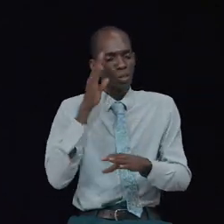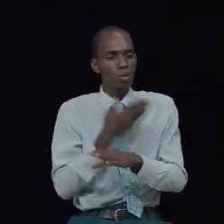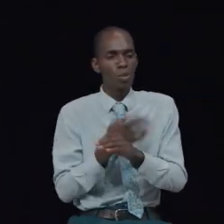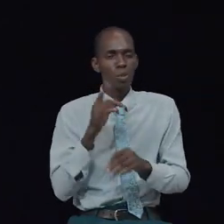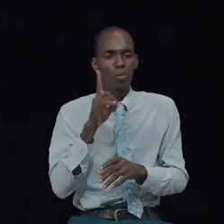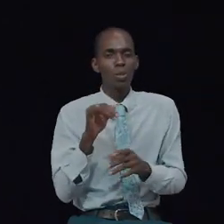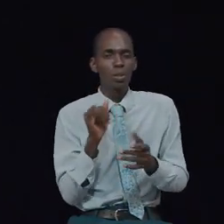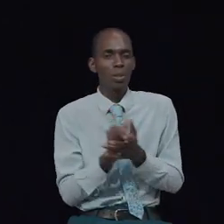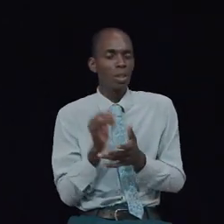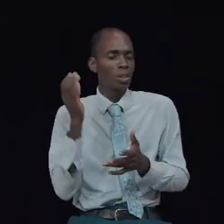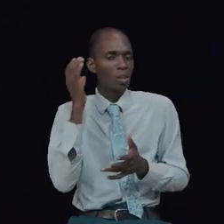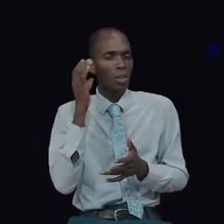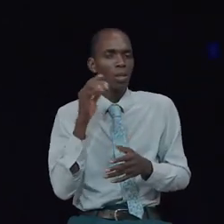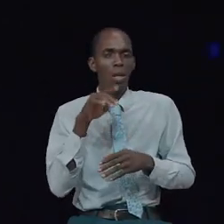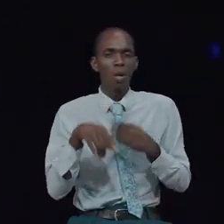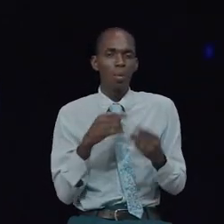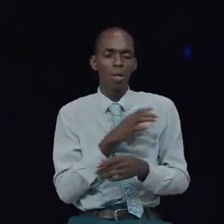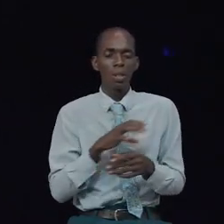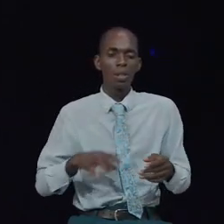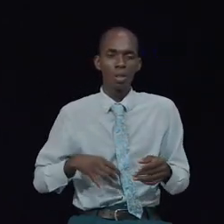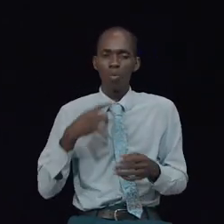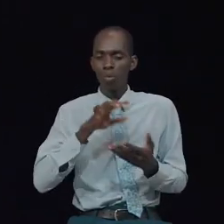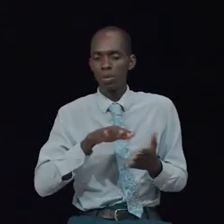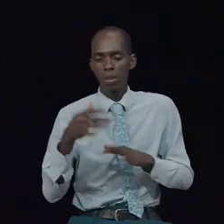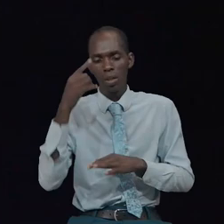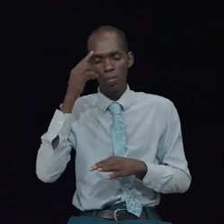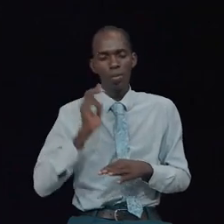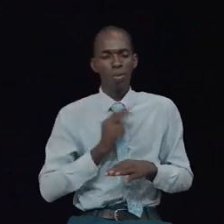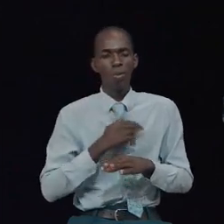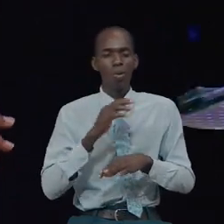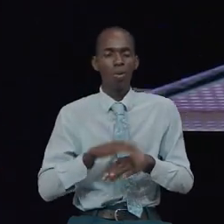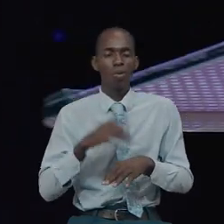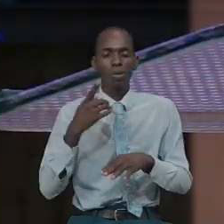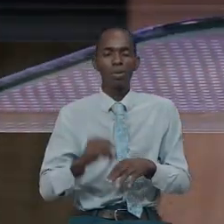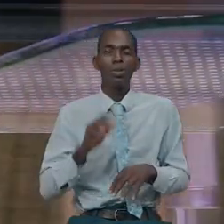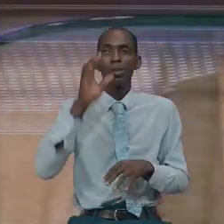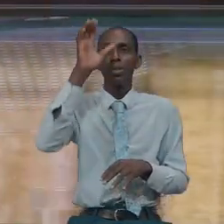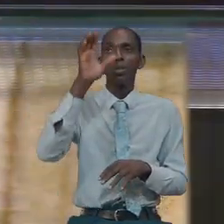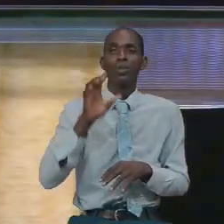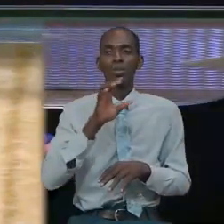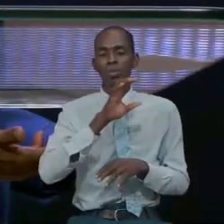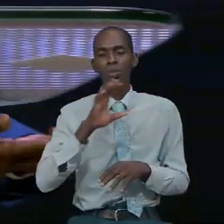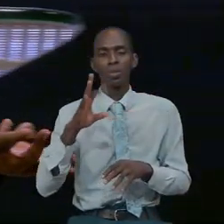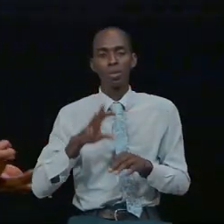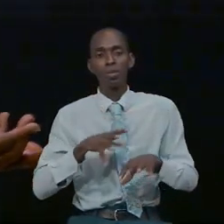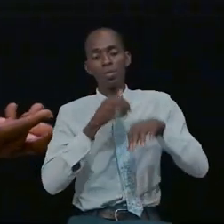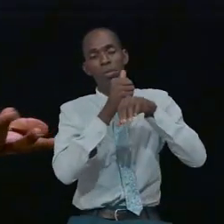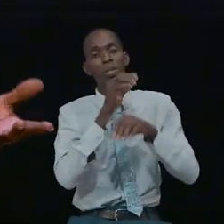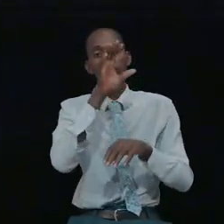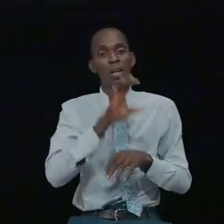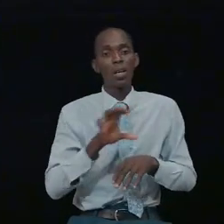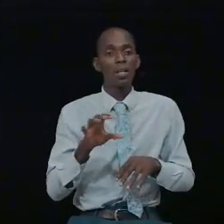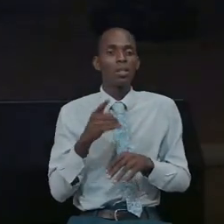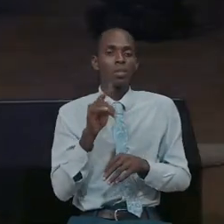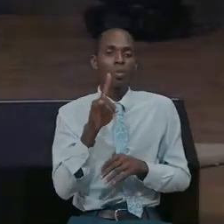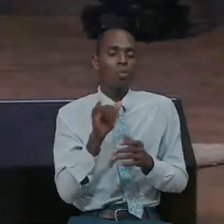who died for us on the cross of Calvary, the people who hear of the one that spilled and gave his blood for